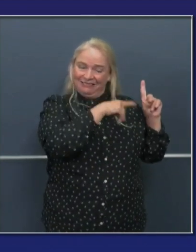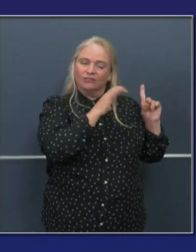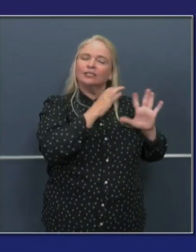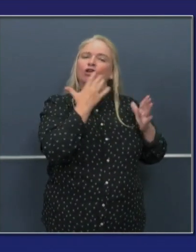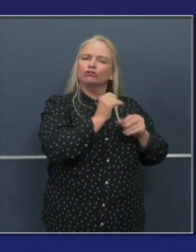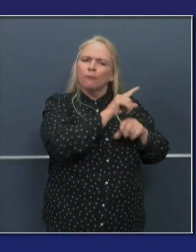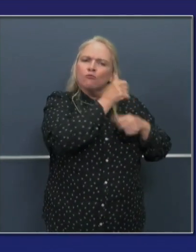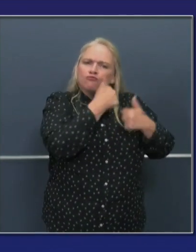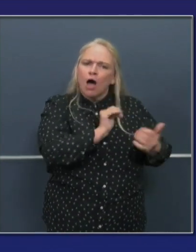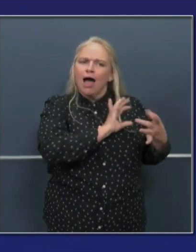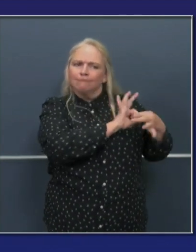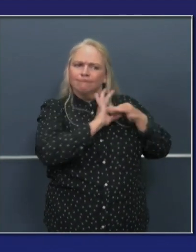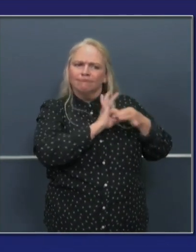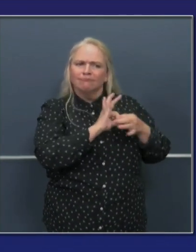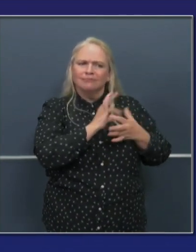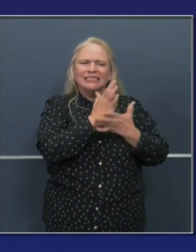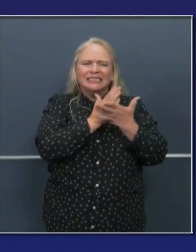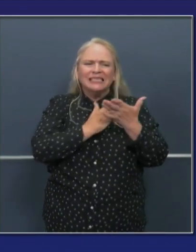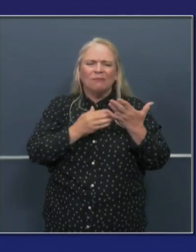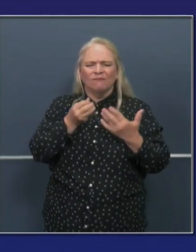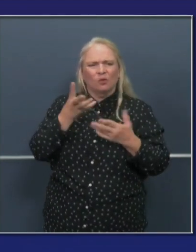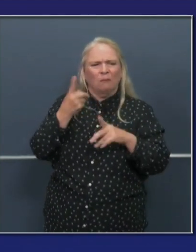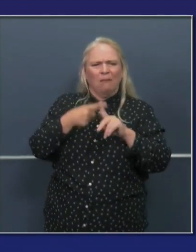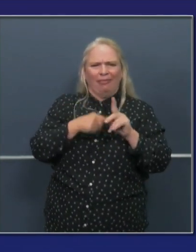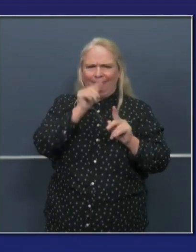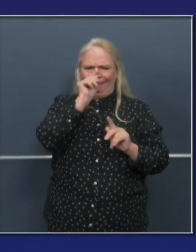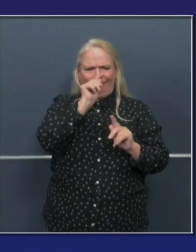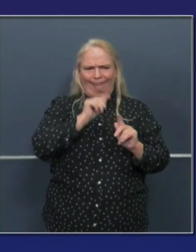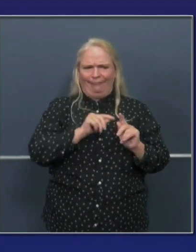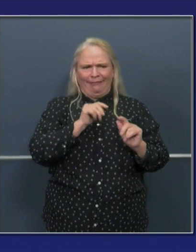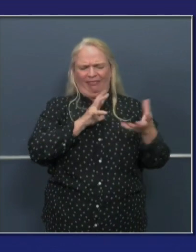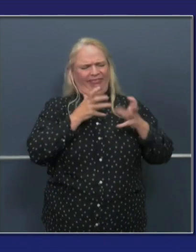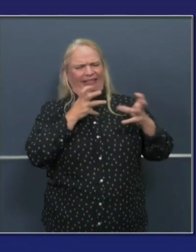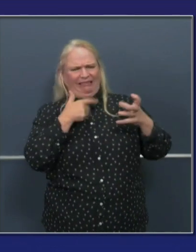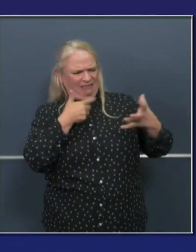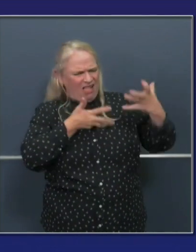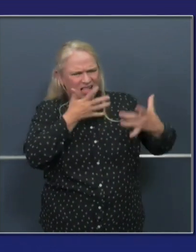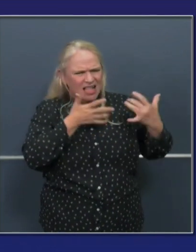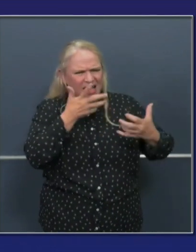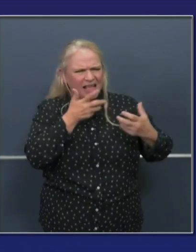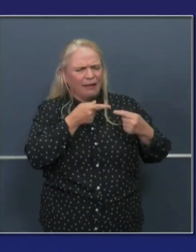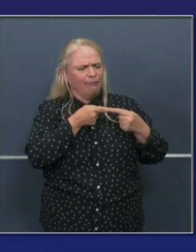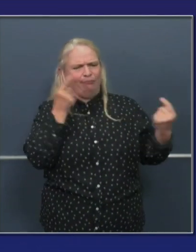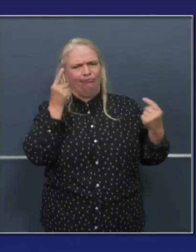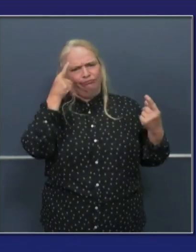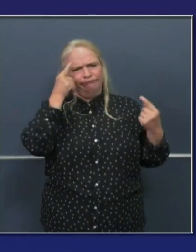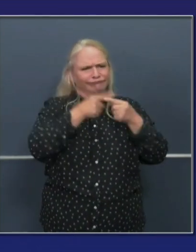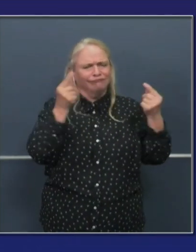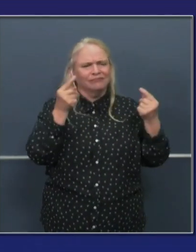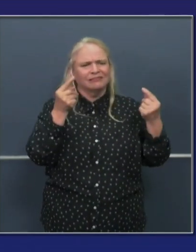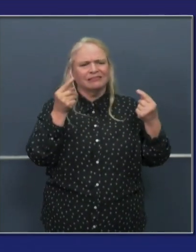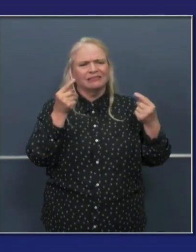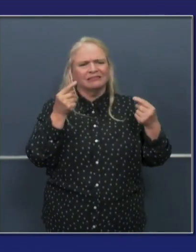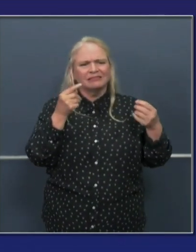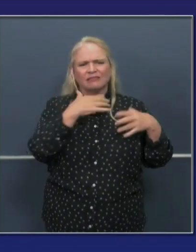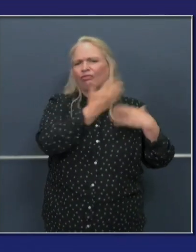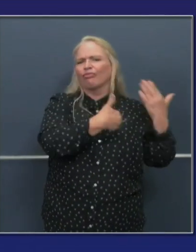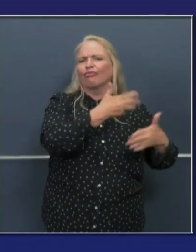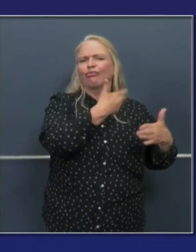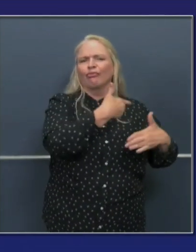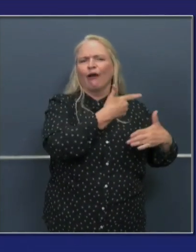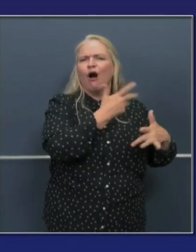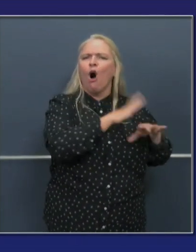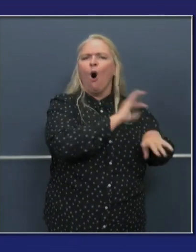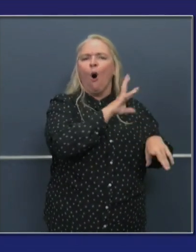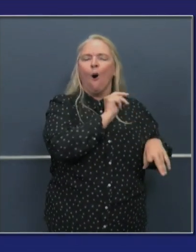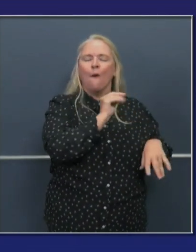consternation, a few months ago, and people had their own ideas about pacing and their own considerations. But the